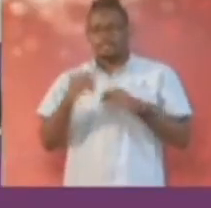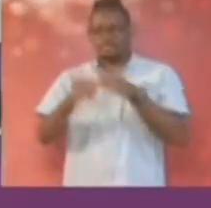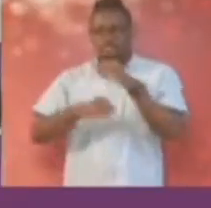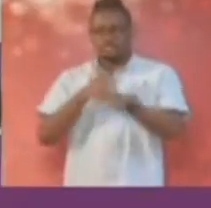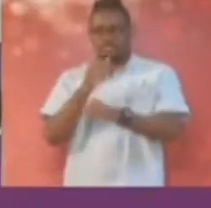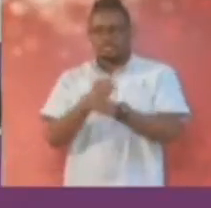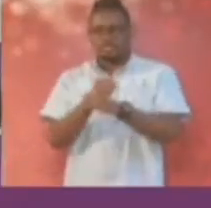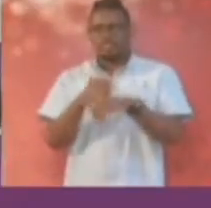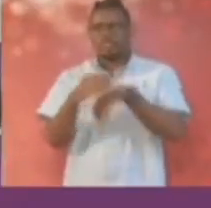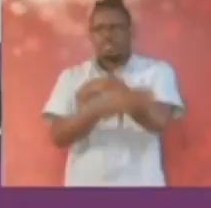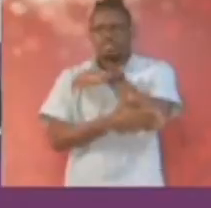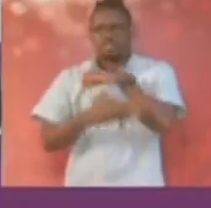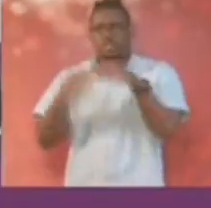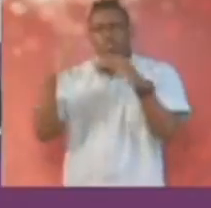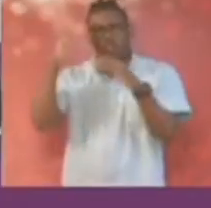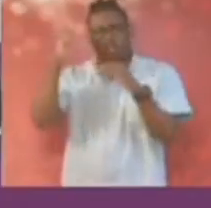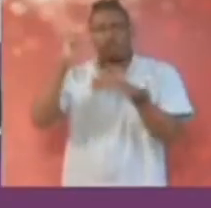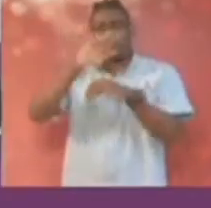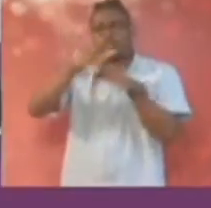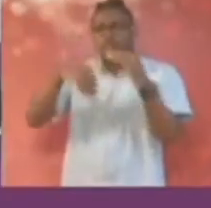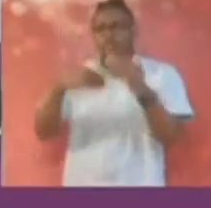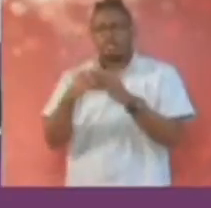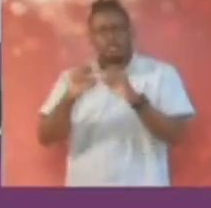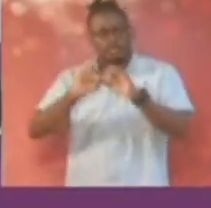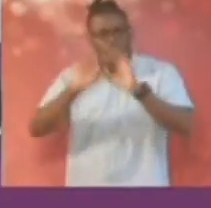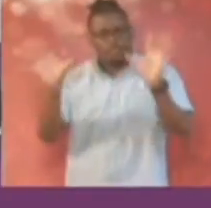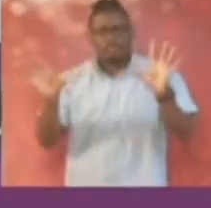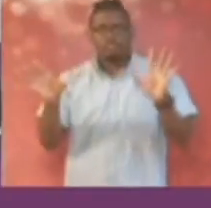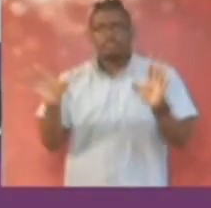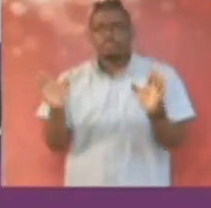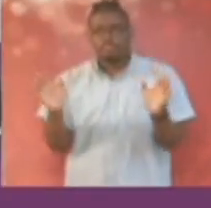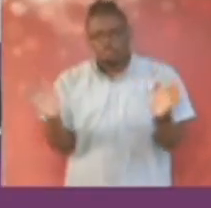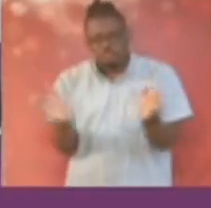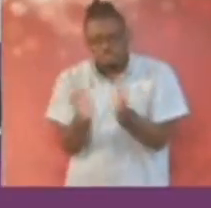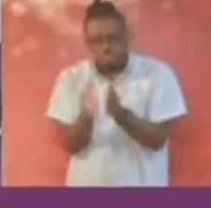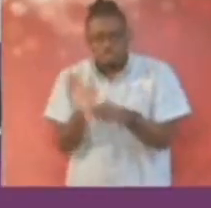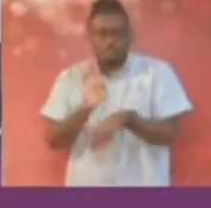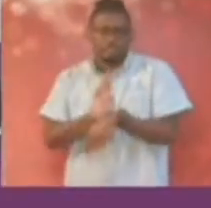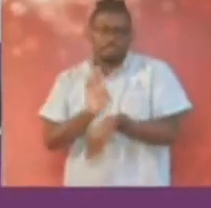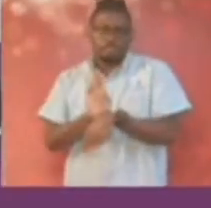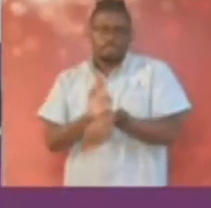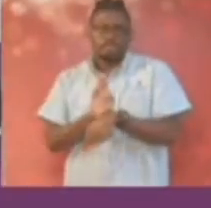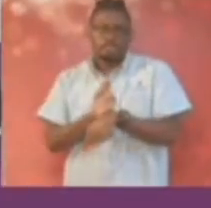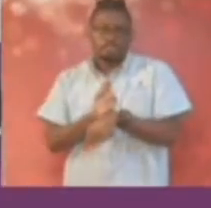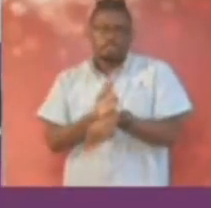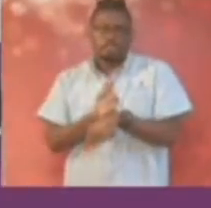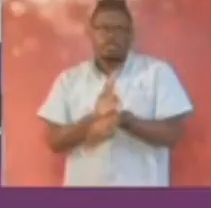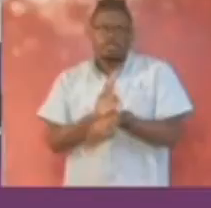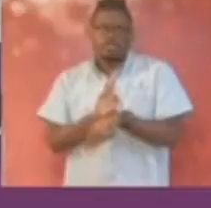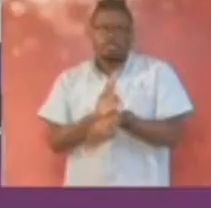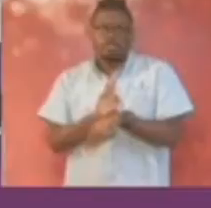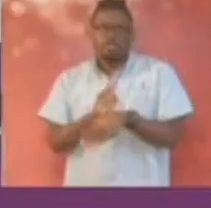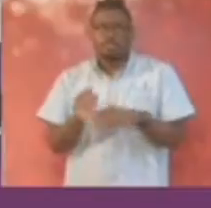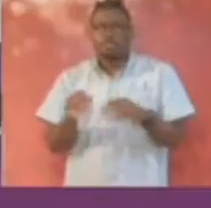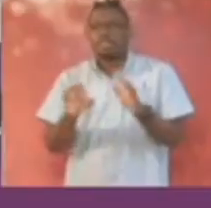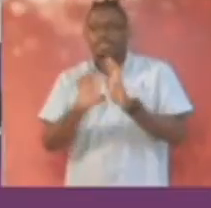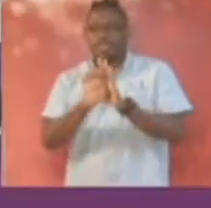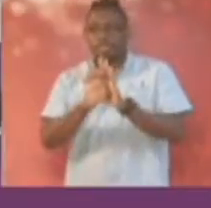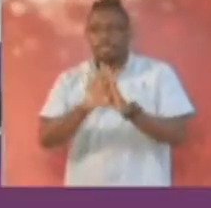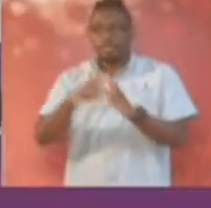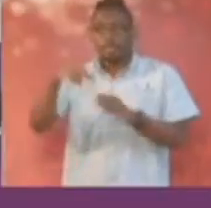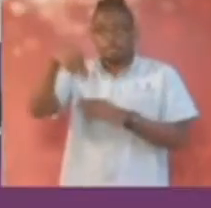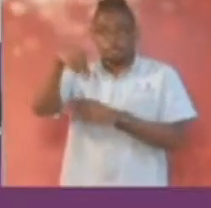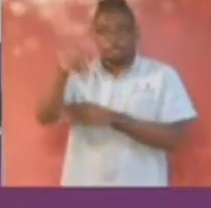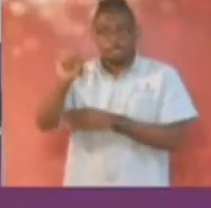was clear. Also, when it comes to compliance among small businesses, for instance, I could speak about downtown Port of Spain, but it's happening